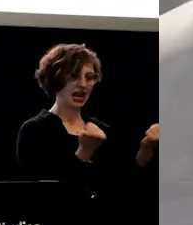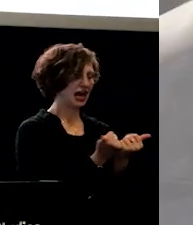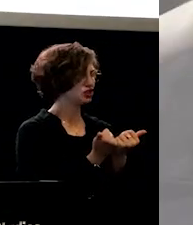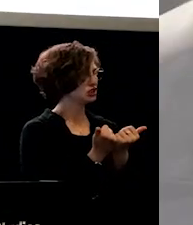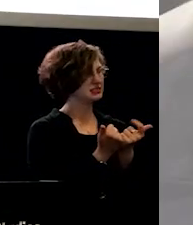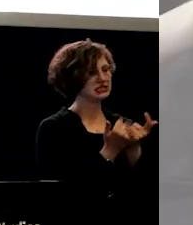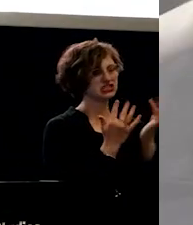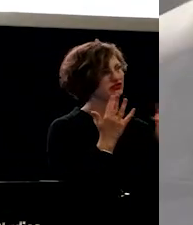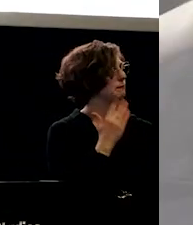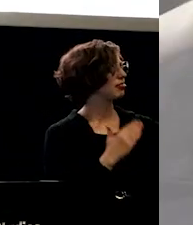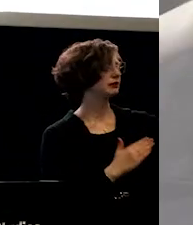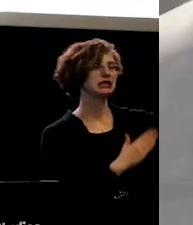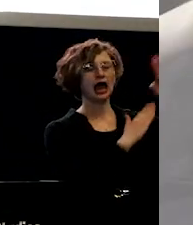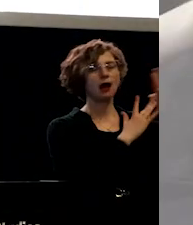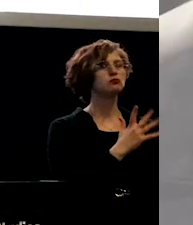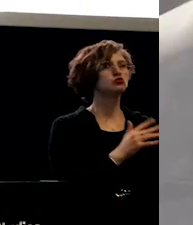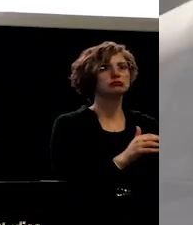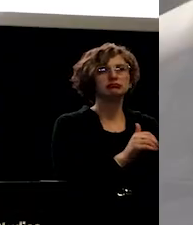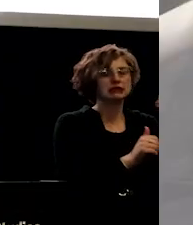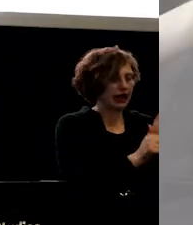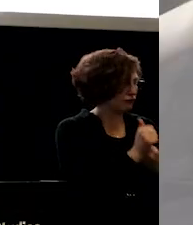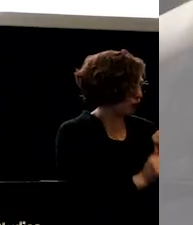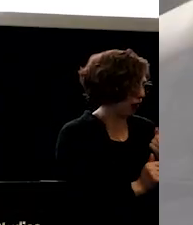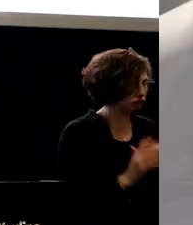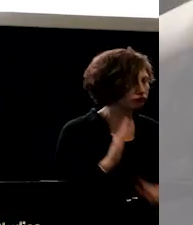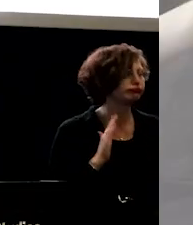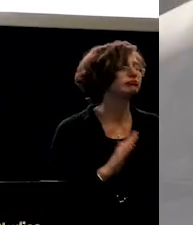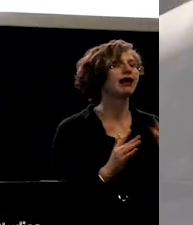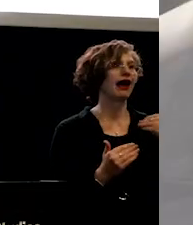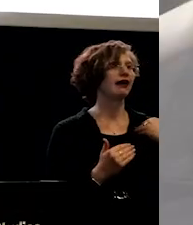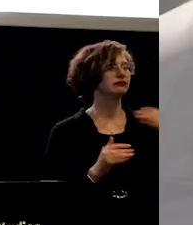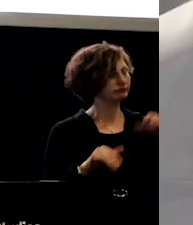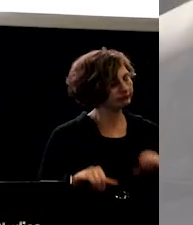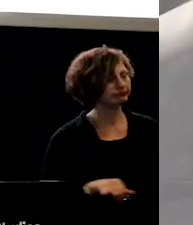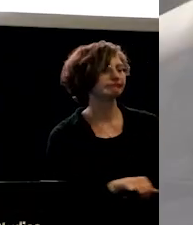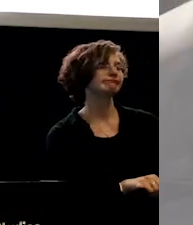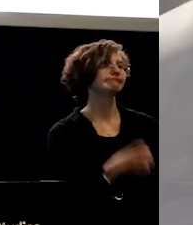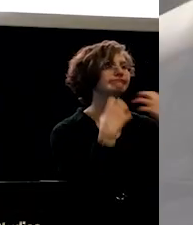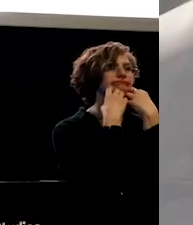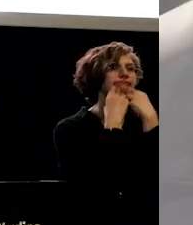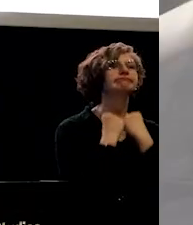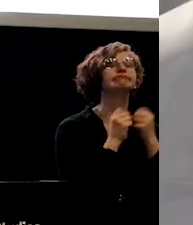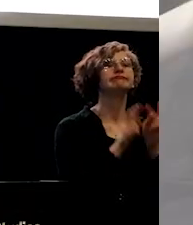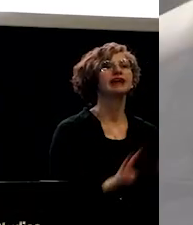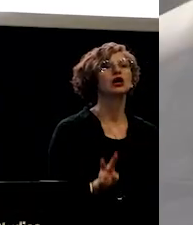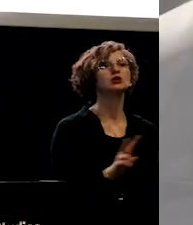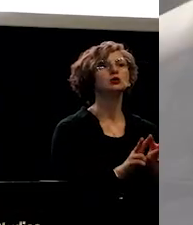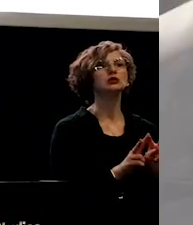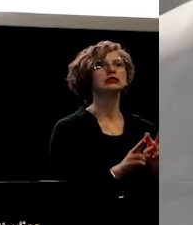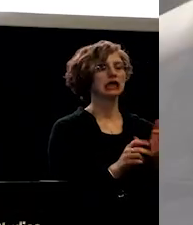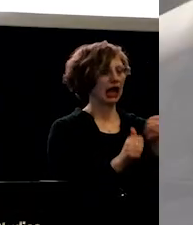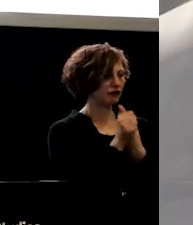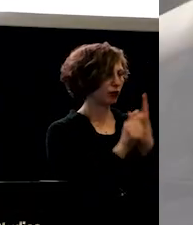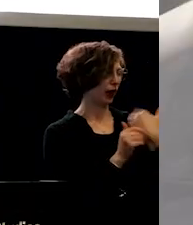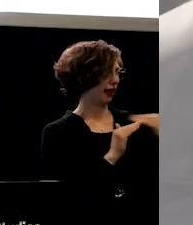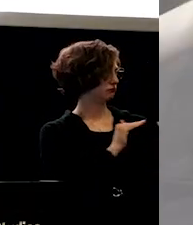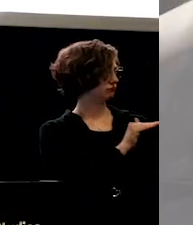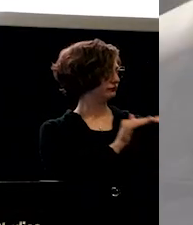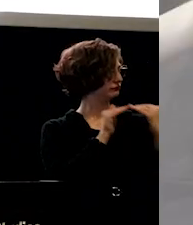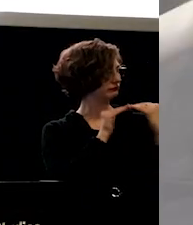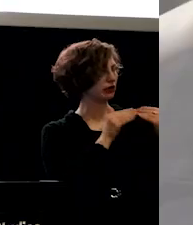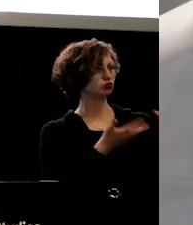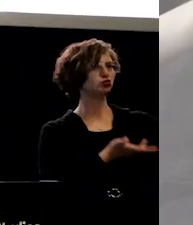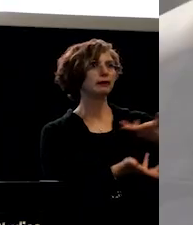uphold strong moral values. It would address issues like fair treatment, ethical behavior,